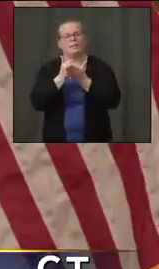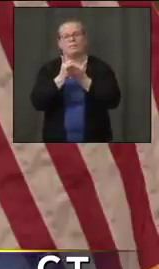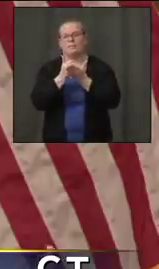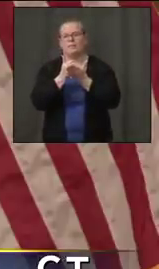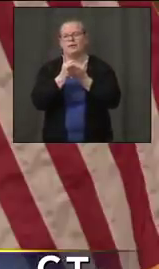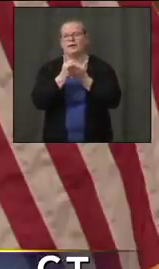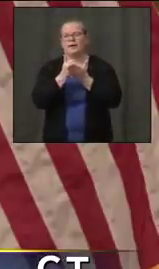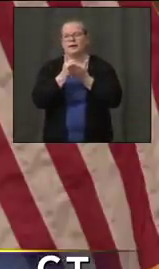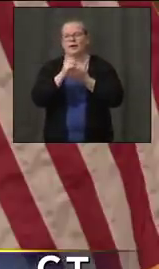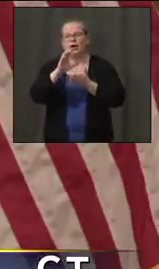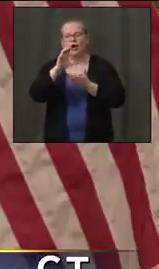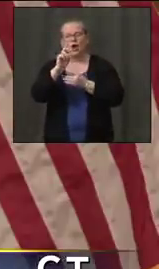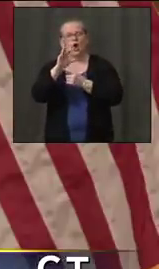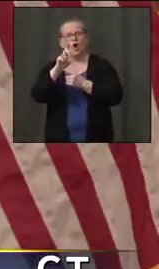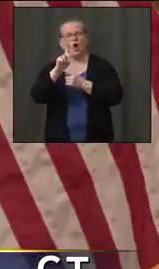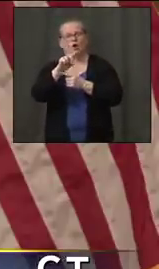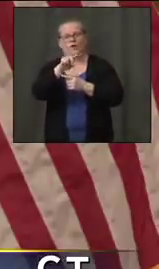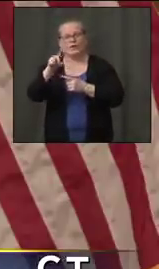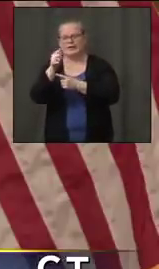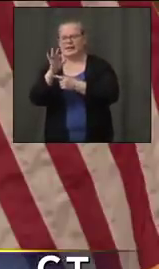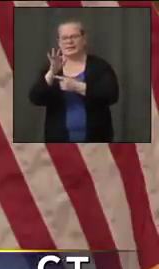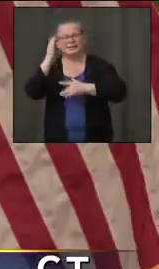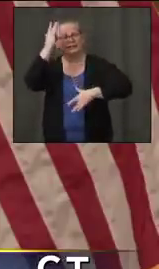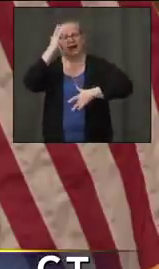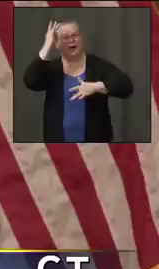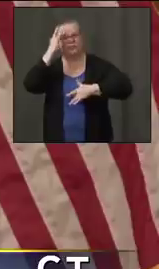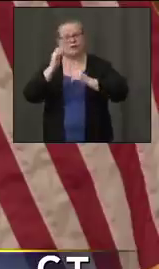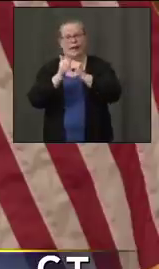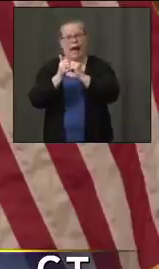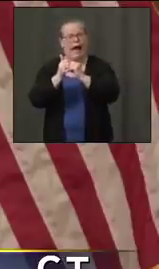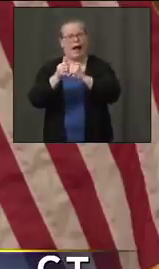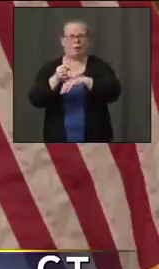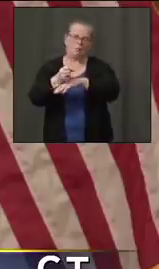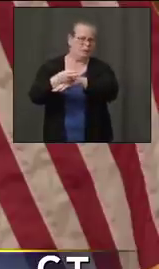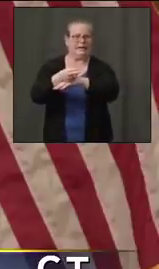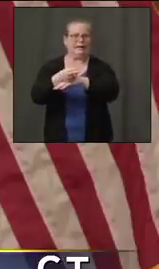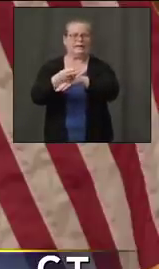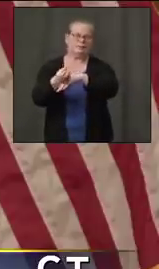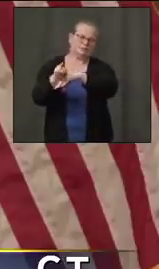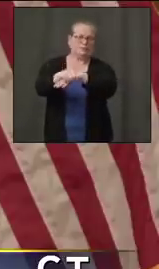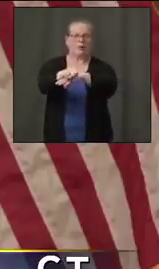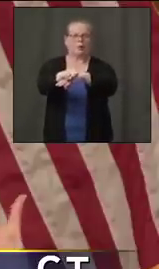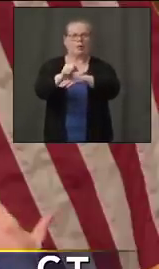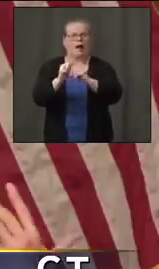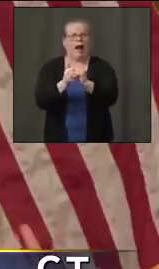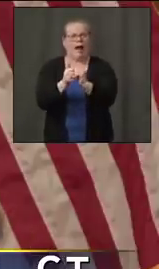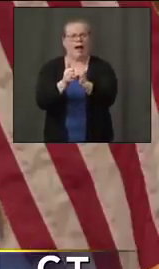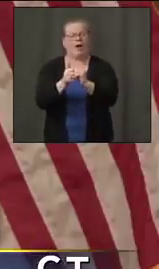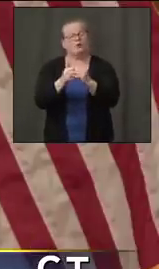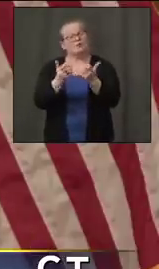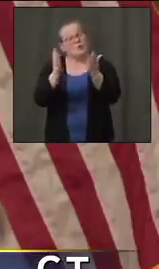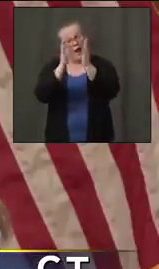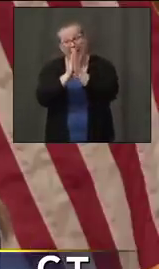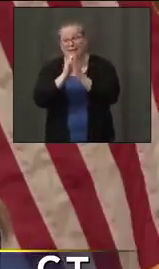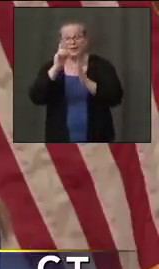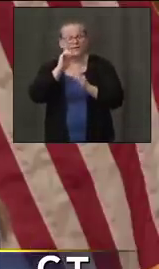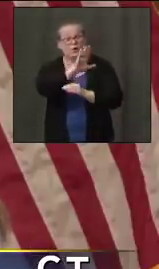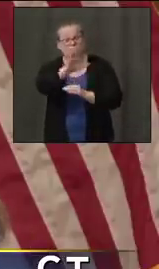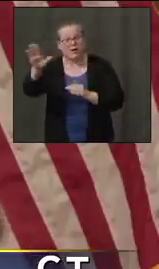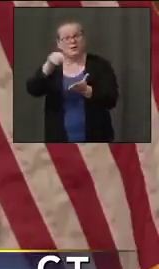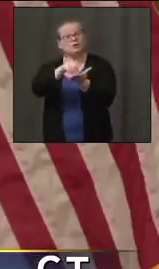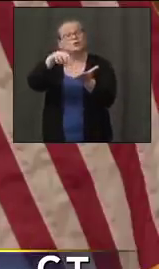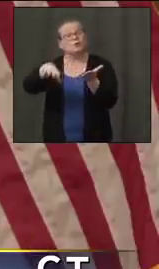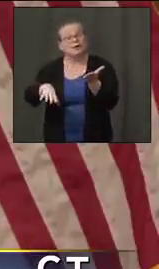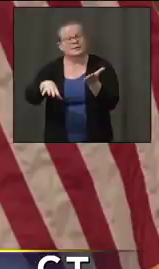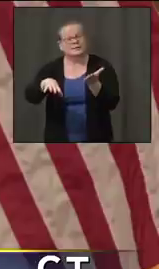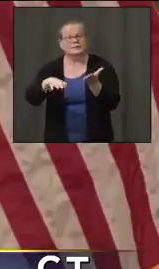the COVID-19 virus. And we're looking for your ideas for apps that might